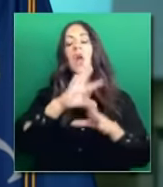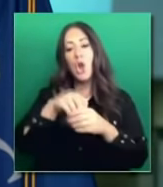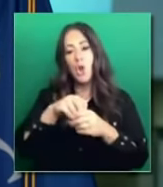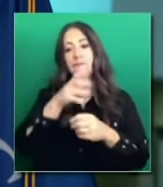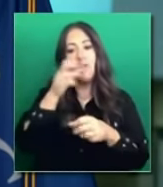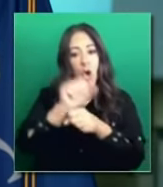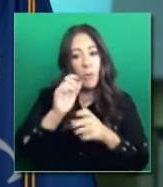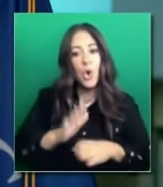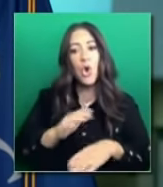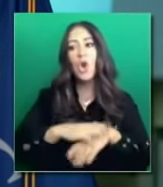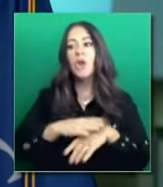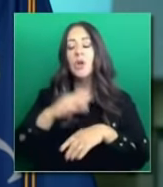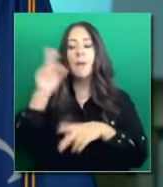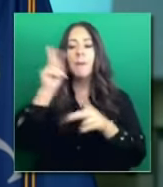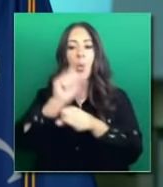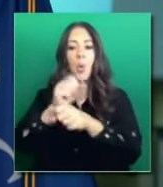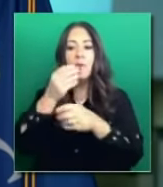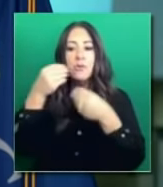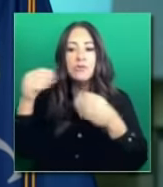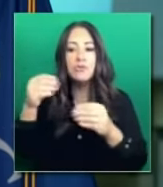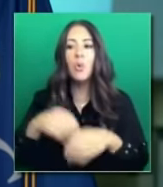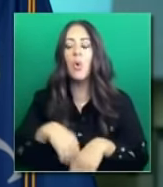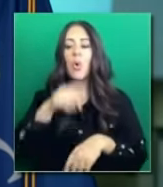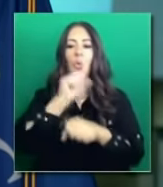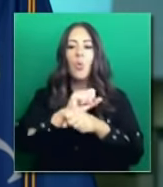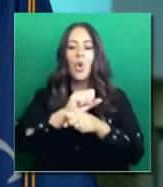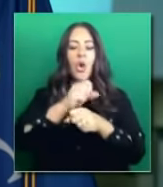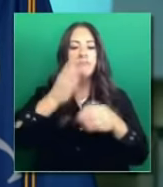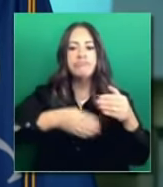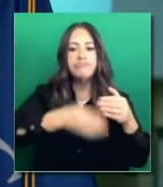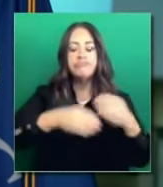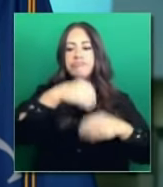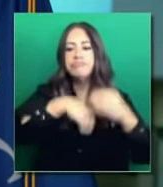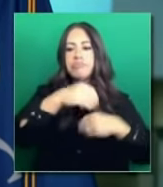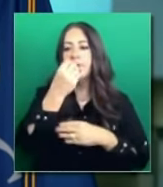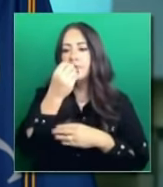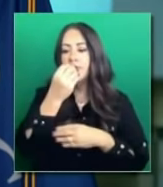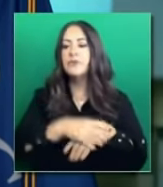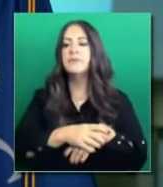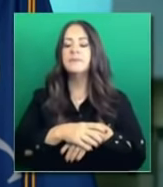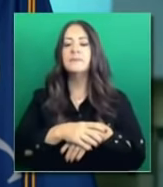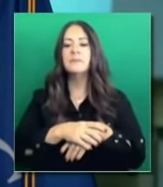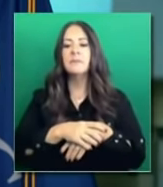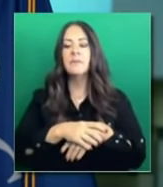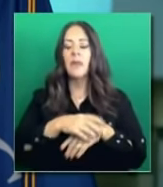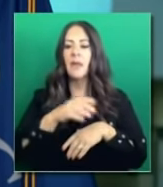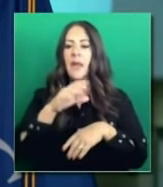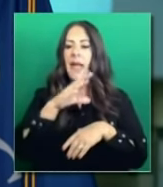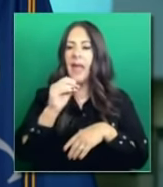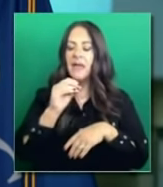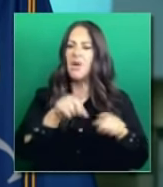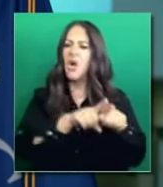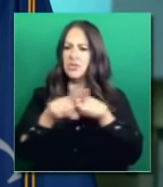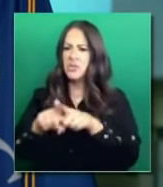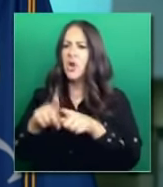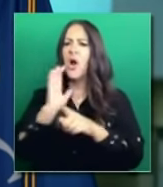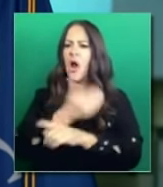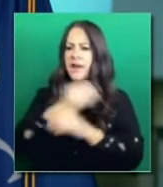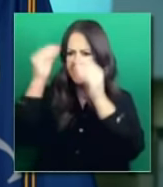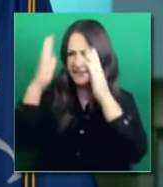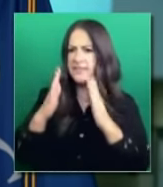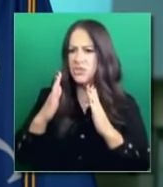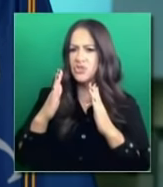not just farm workers, but they will be prioritized again in addition to our teachers in that next phase. So